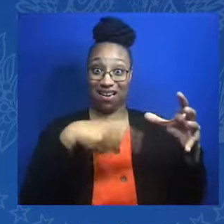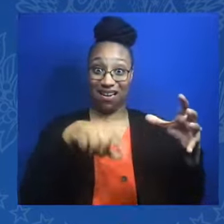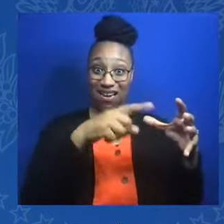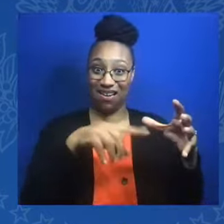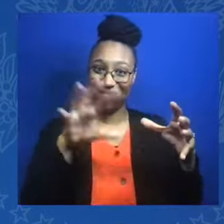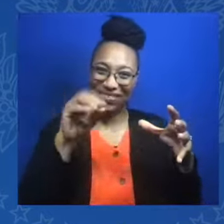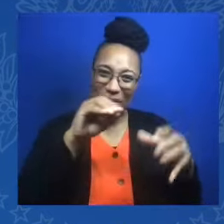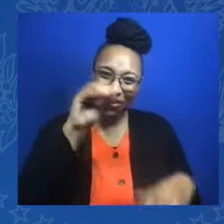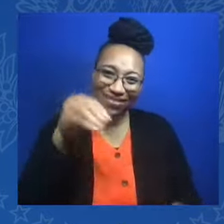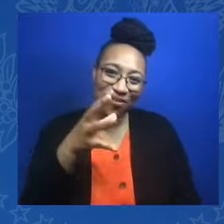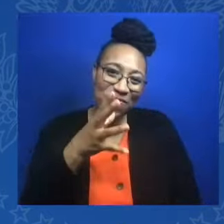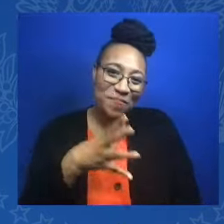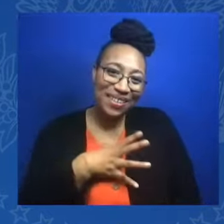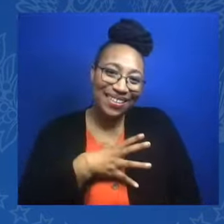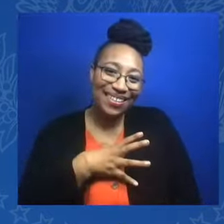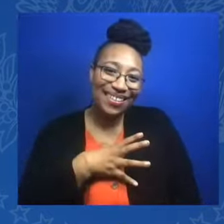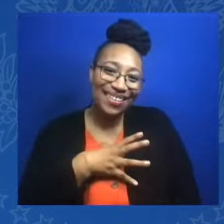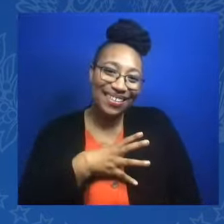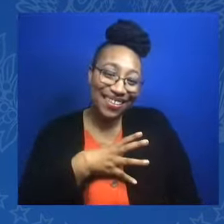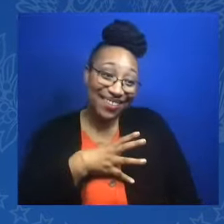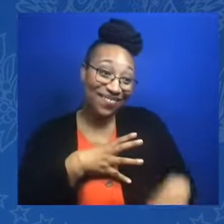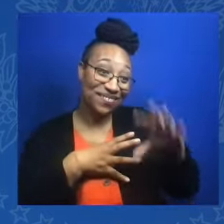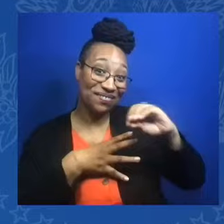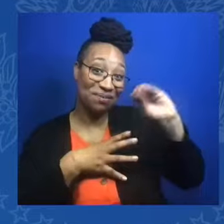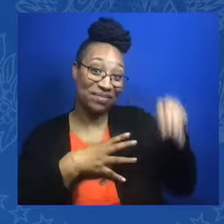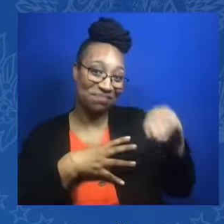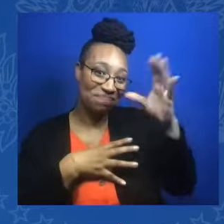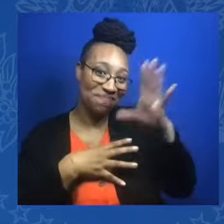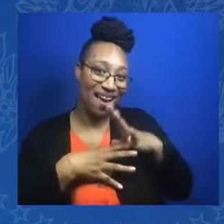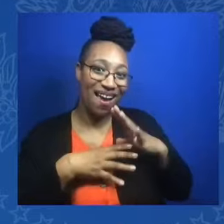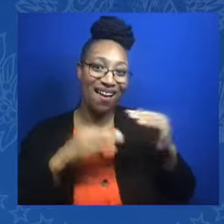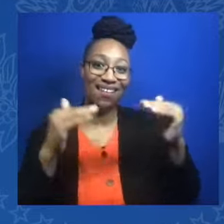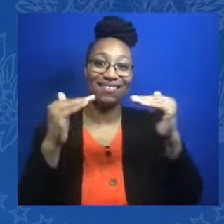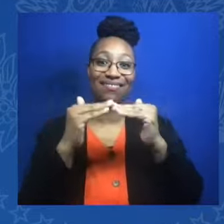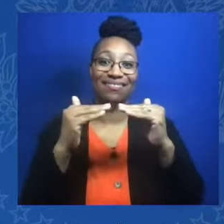Even if you don't agree, guys, I'd stand up.